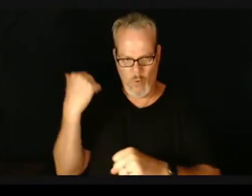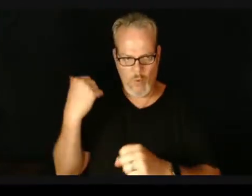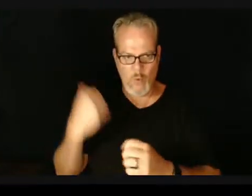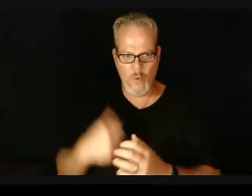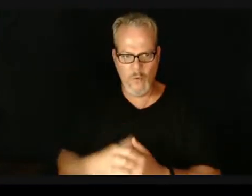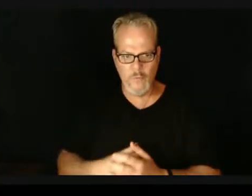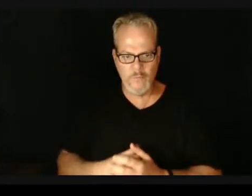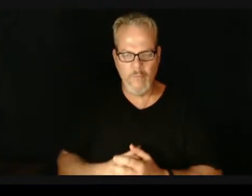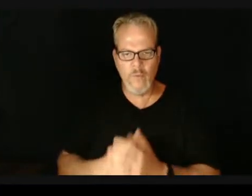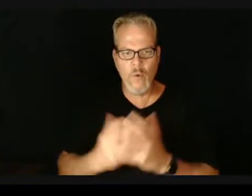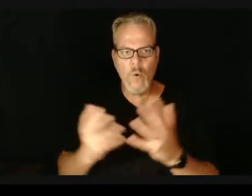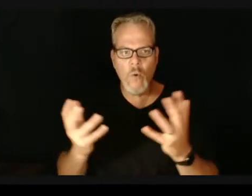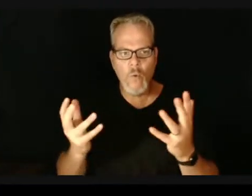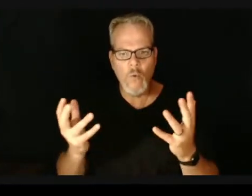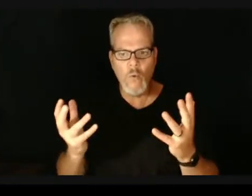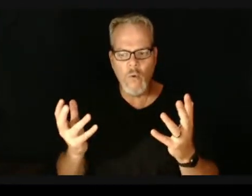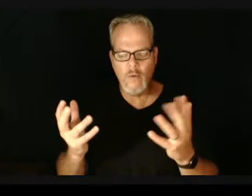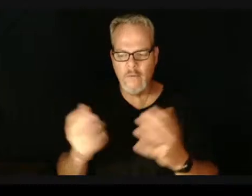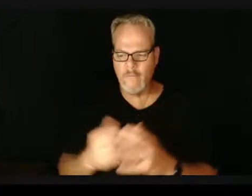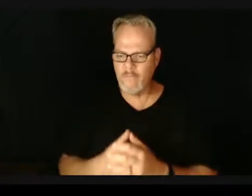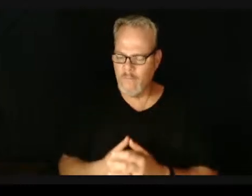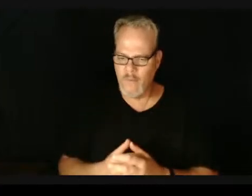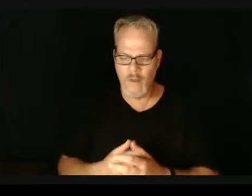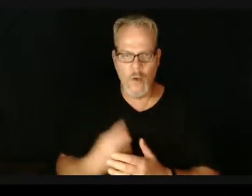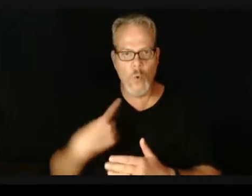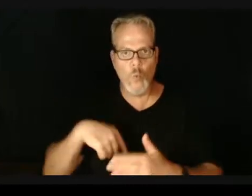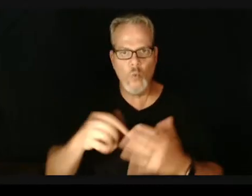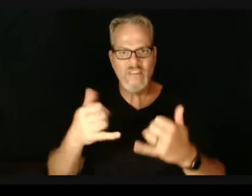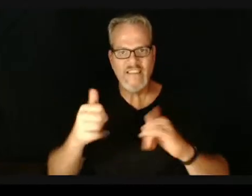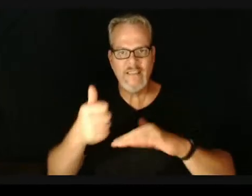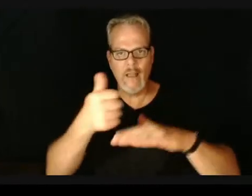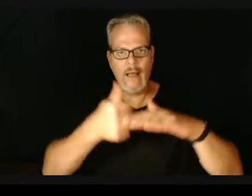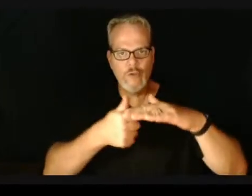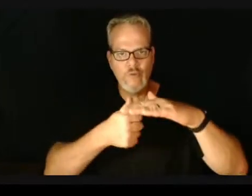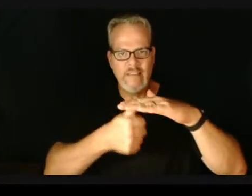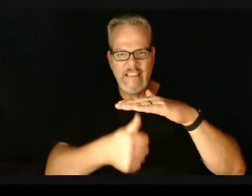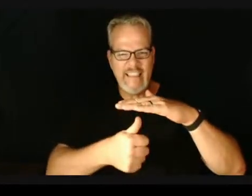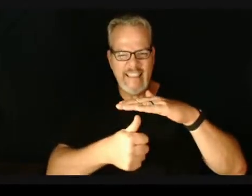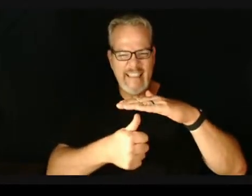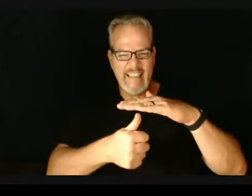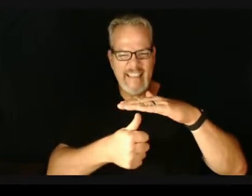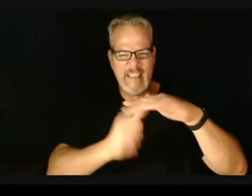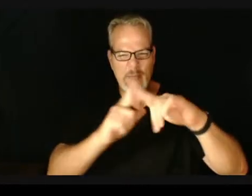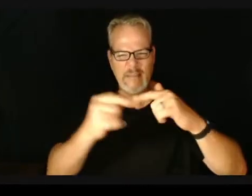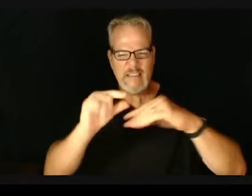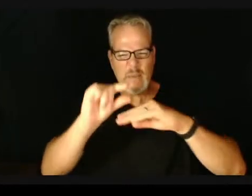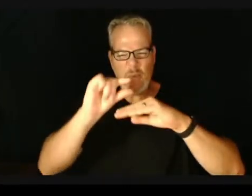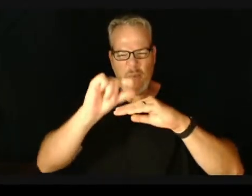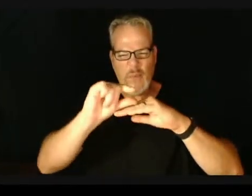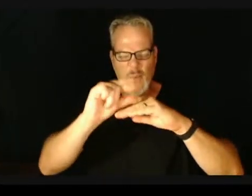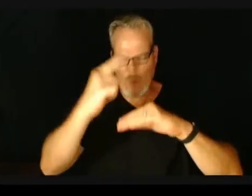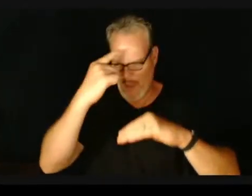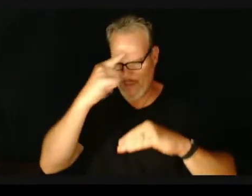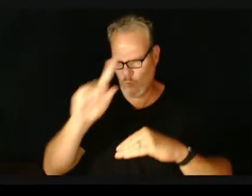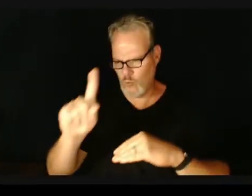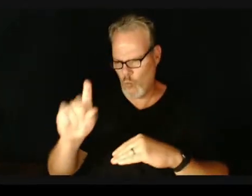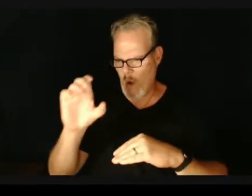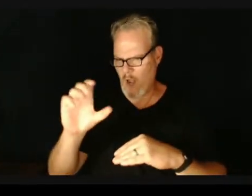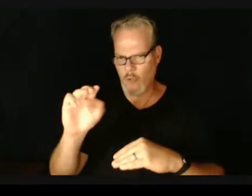What was like? We're still below it, but not by all that much. What was it? 100 meters or